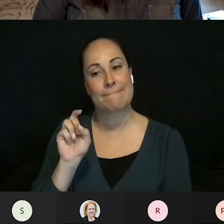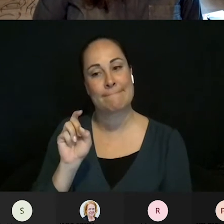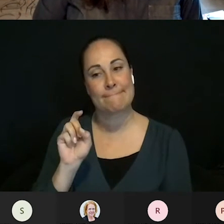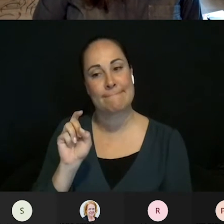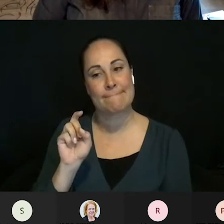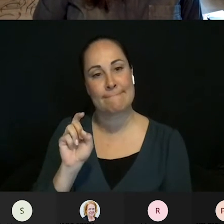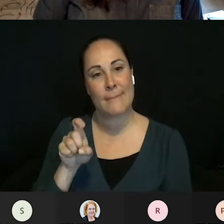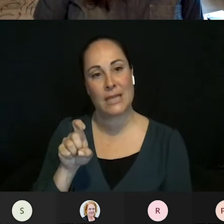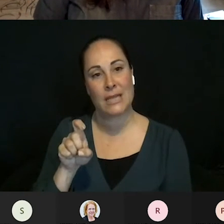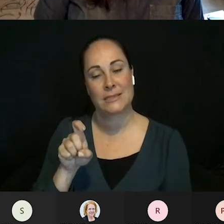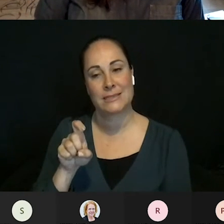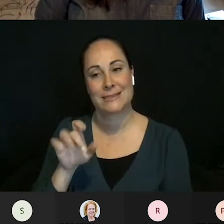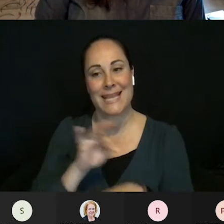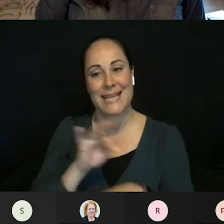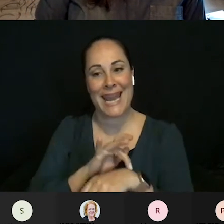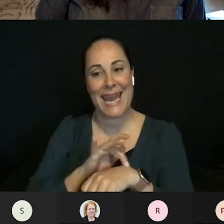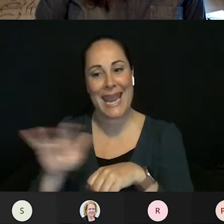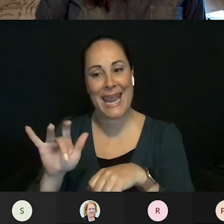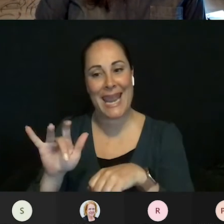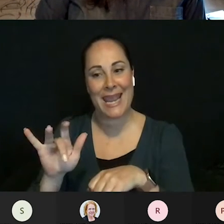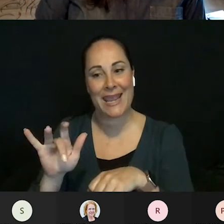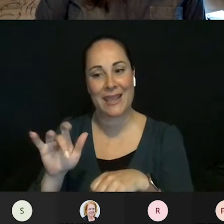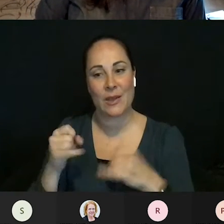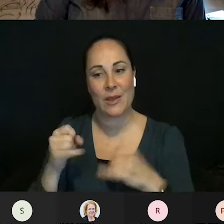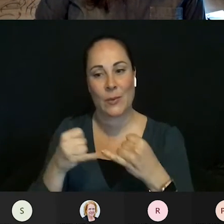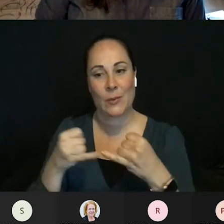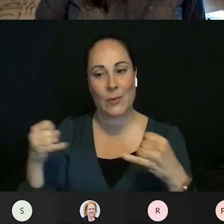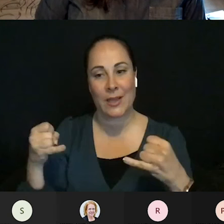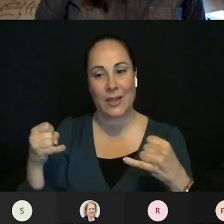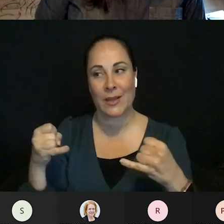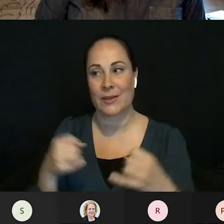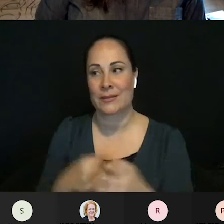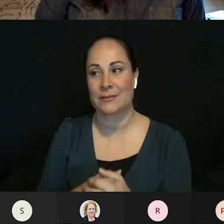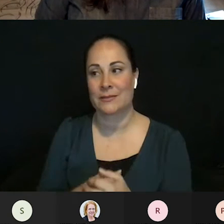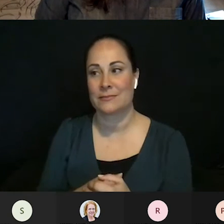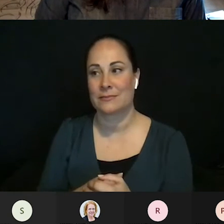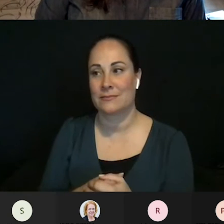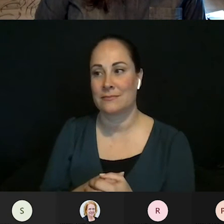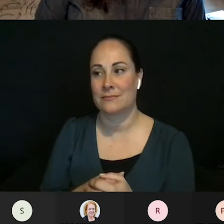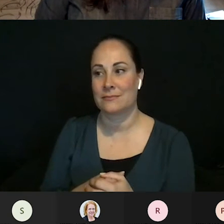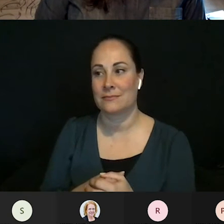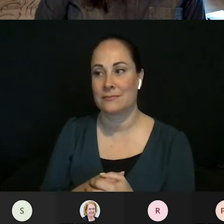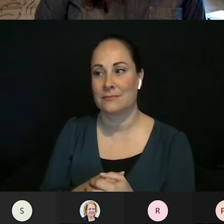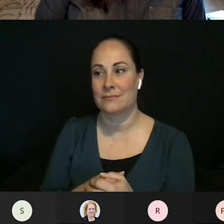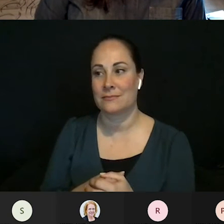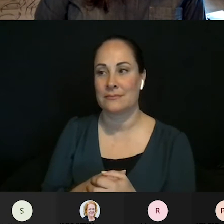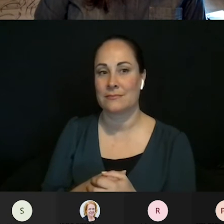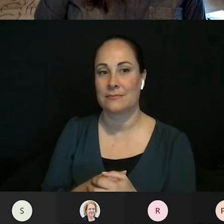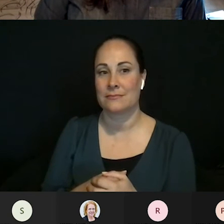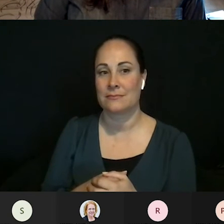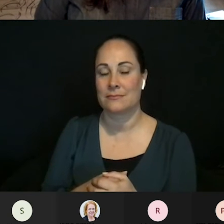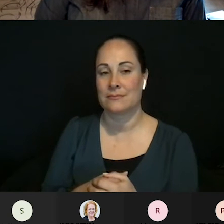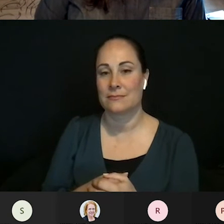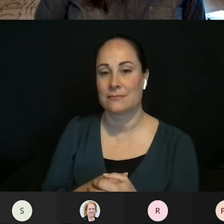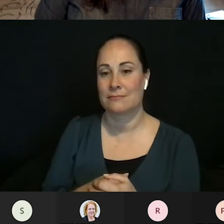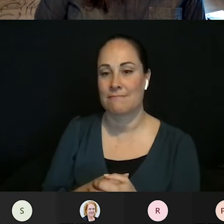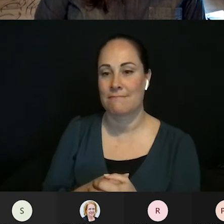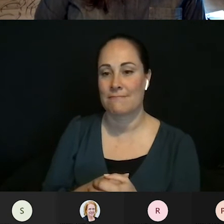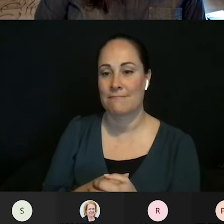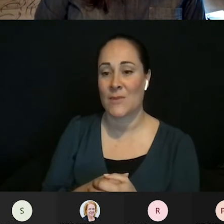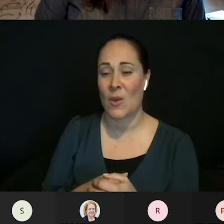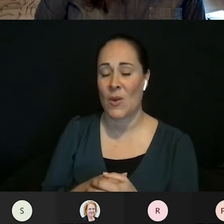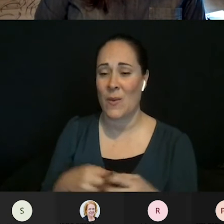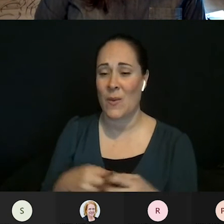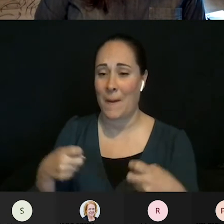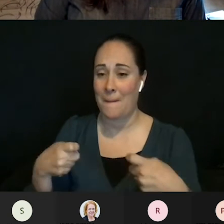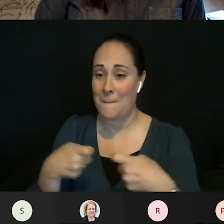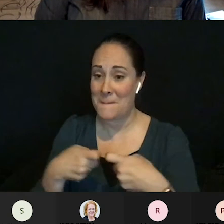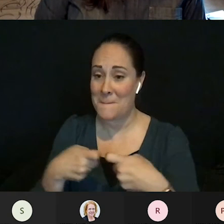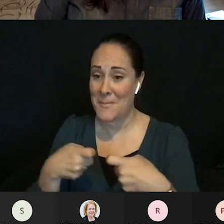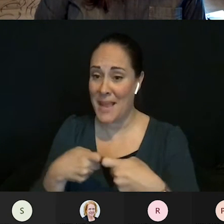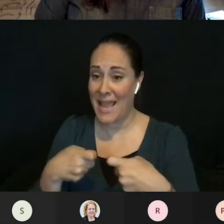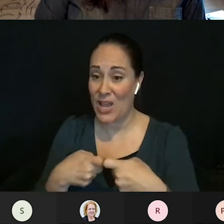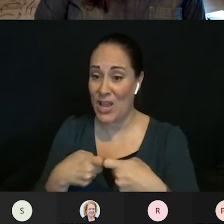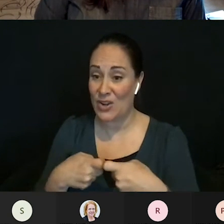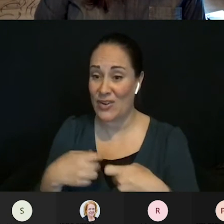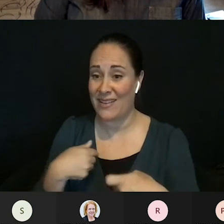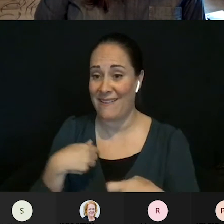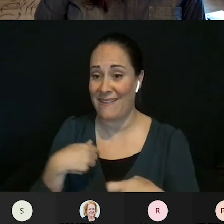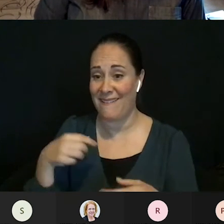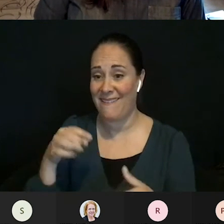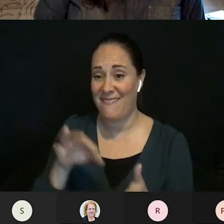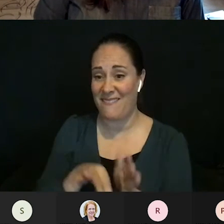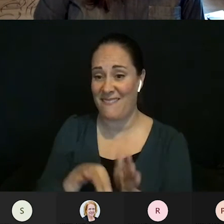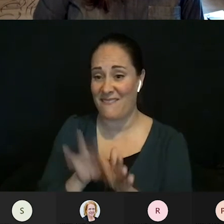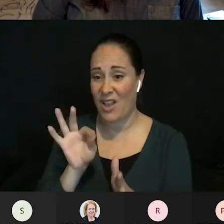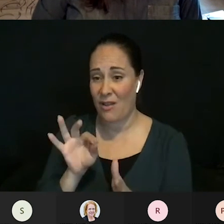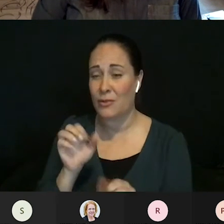second. For this experiment, the best kind of battery that I have found works, and I've really done a lot of